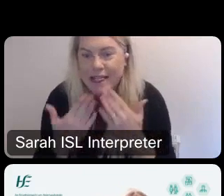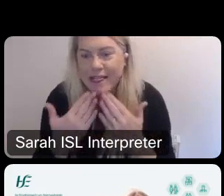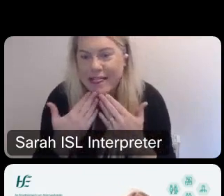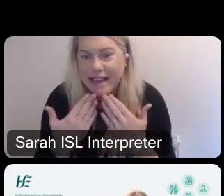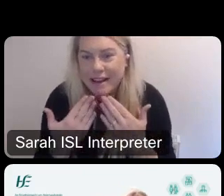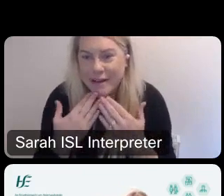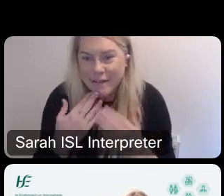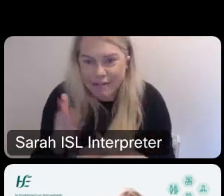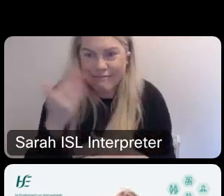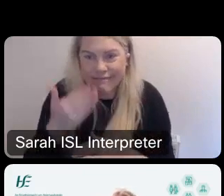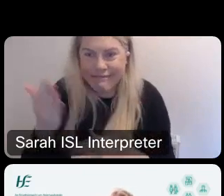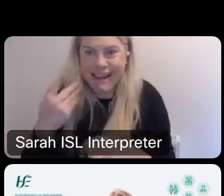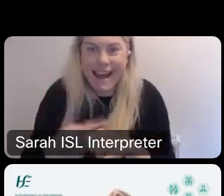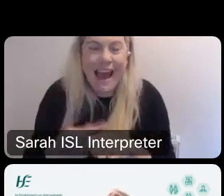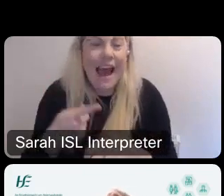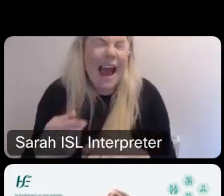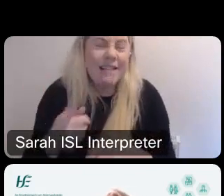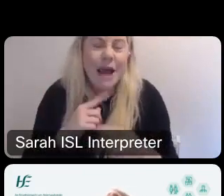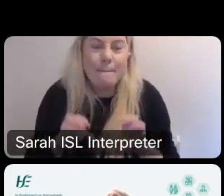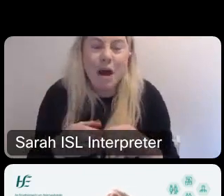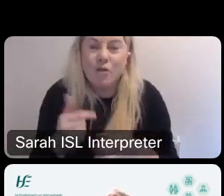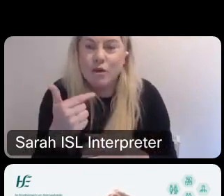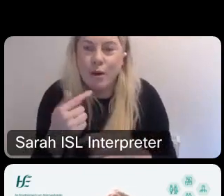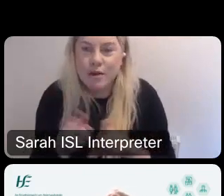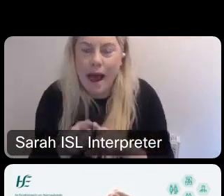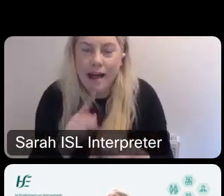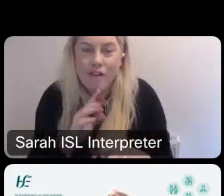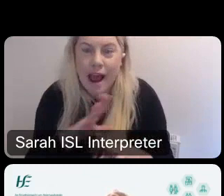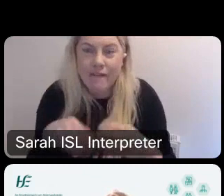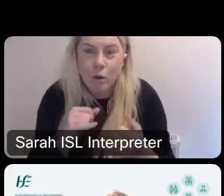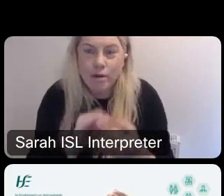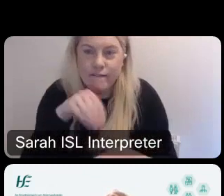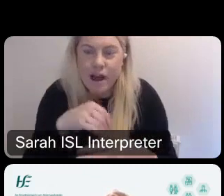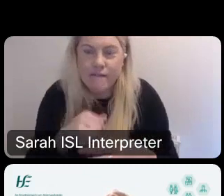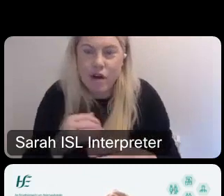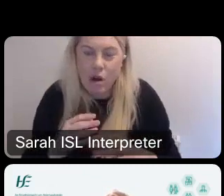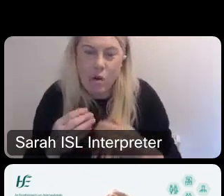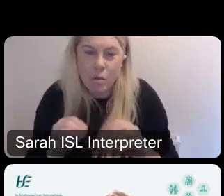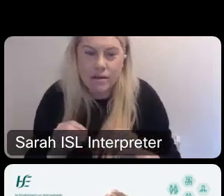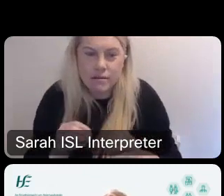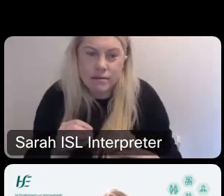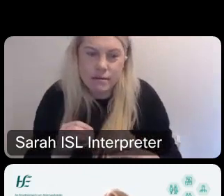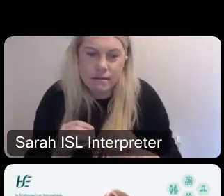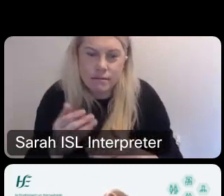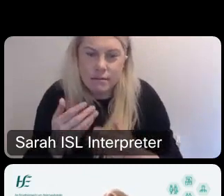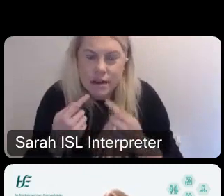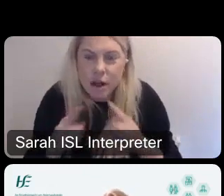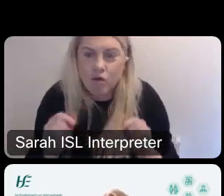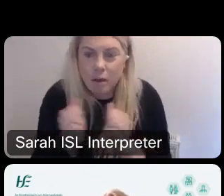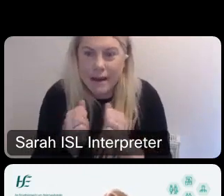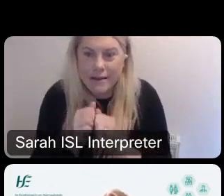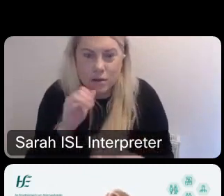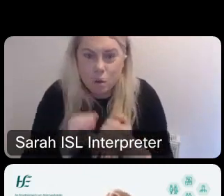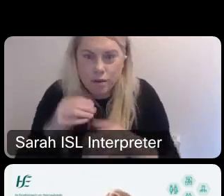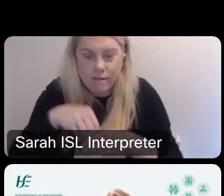it? And module 2 is for everyone involved in the delivery of the open disclosure meeting, and it's applying